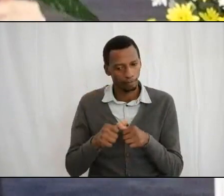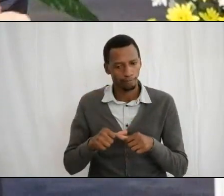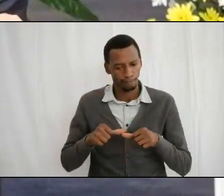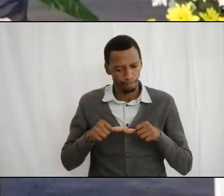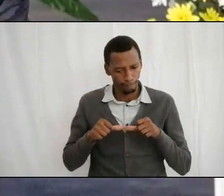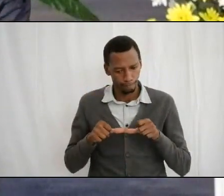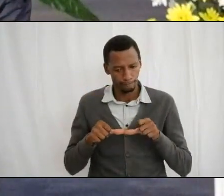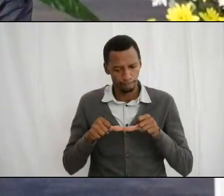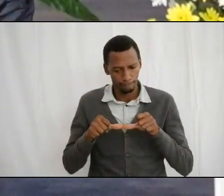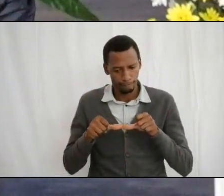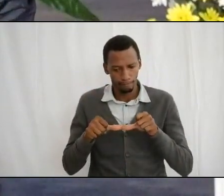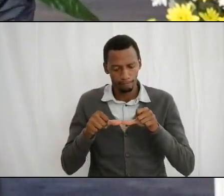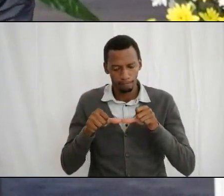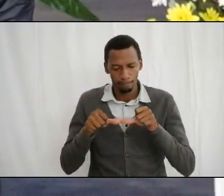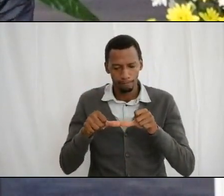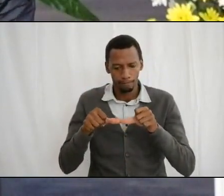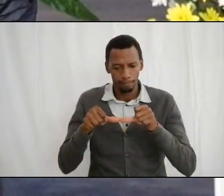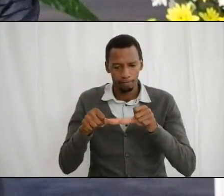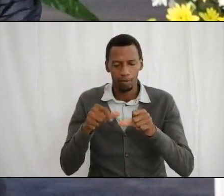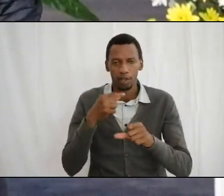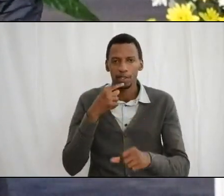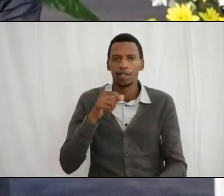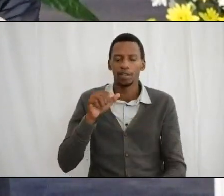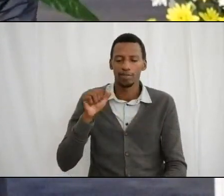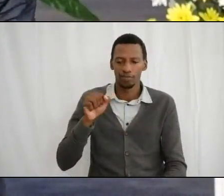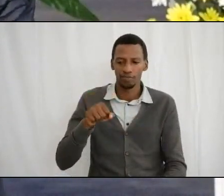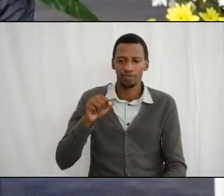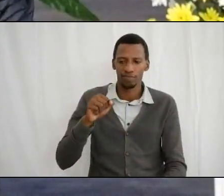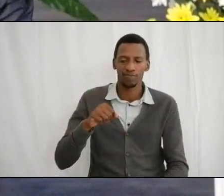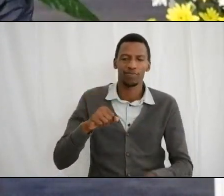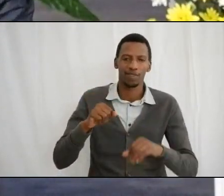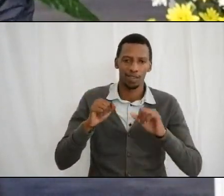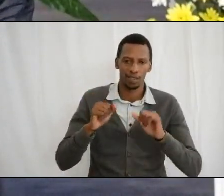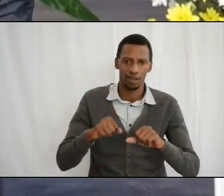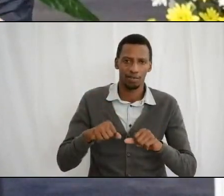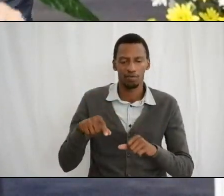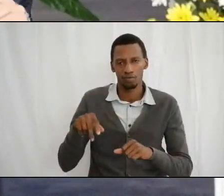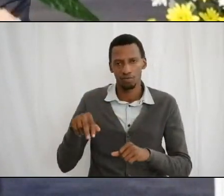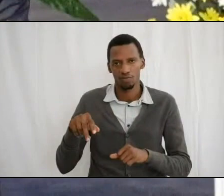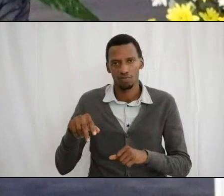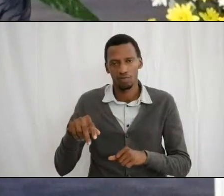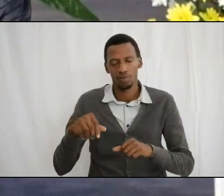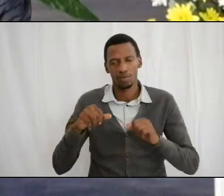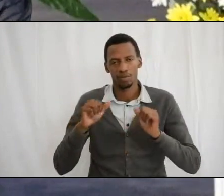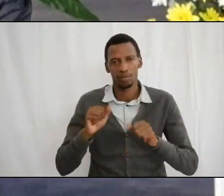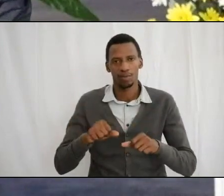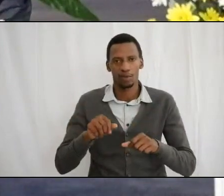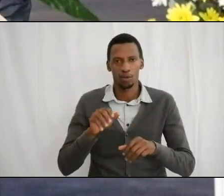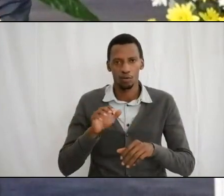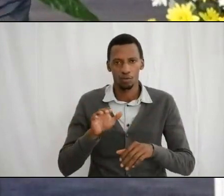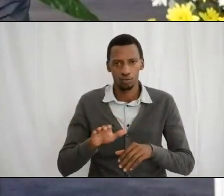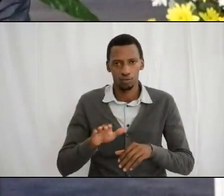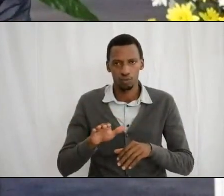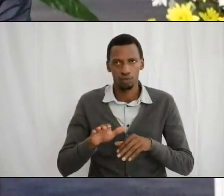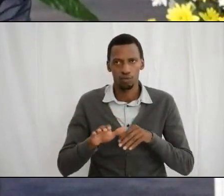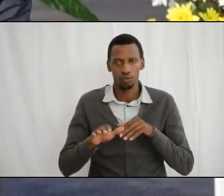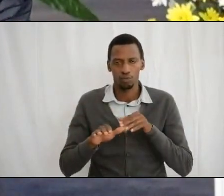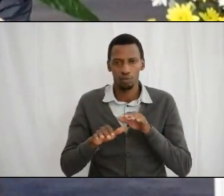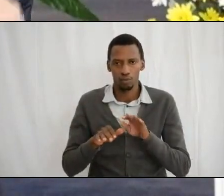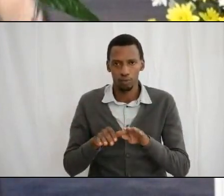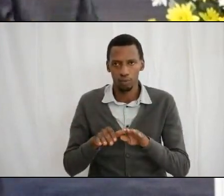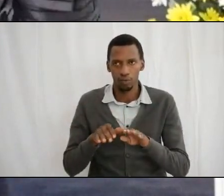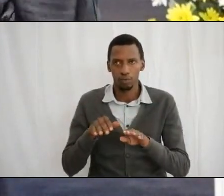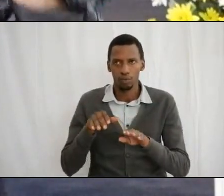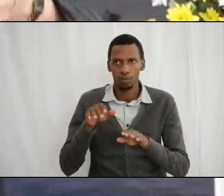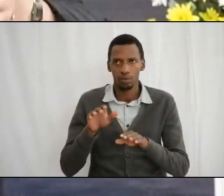saying, yes, that much I can do. I can walk. I can put one foot in front of